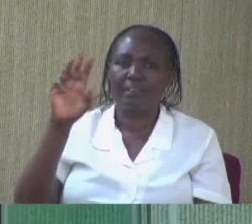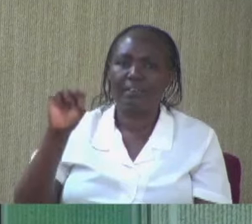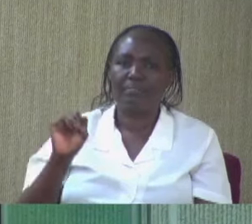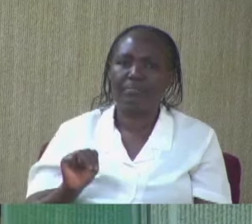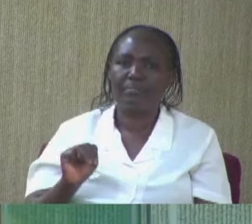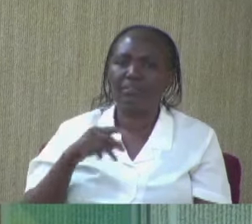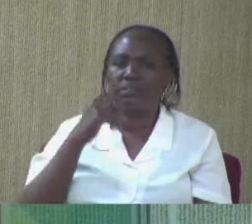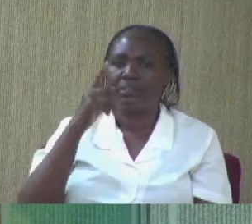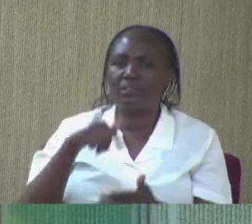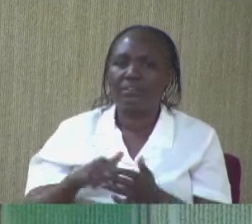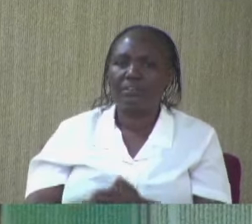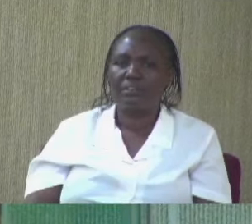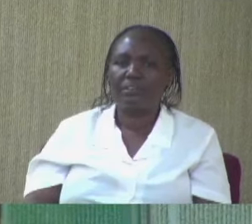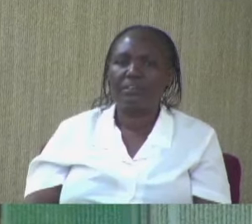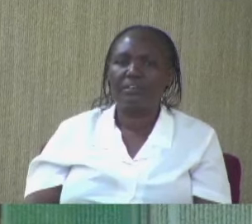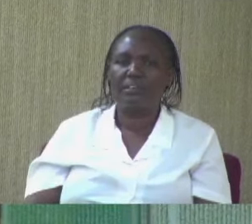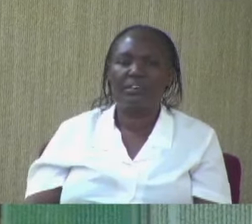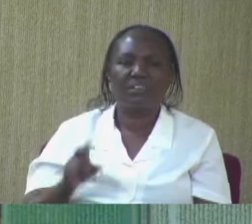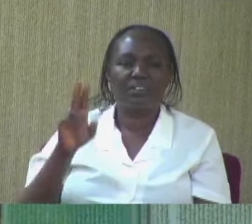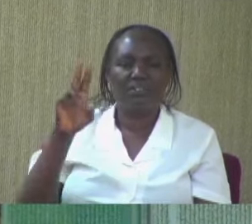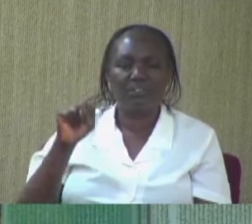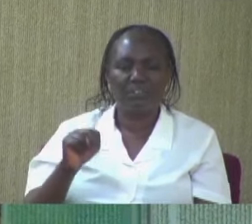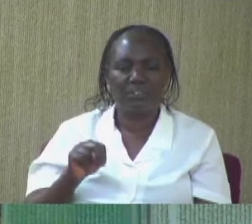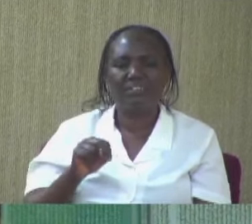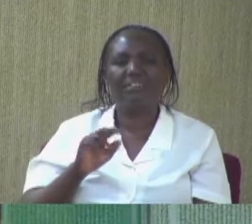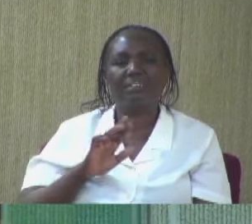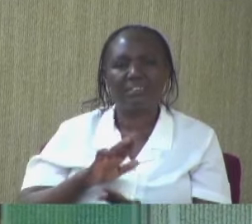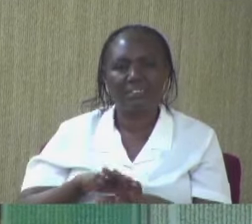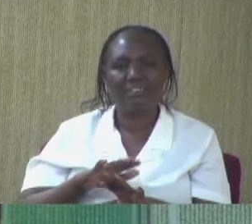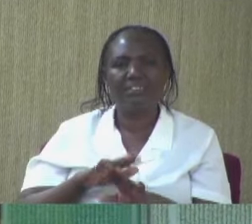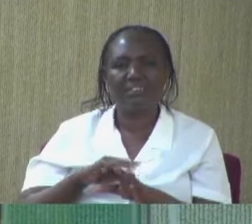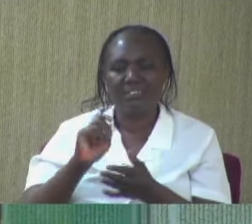You say, no, she's just a good commentator.